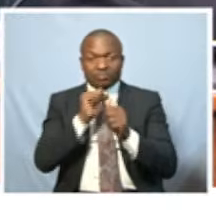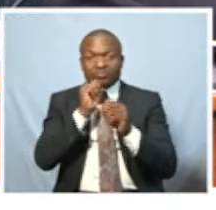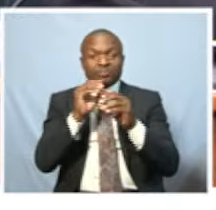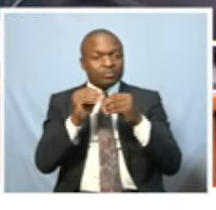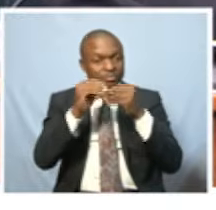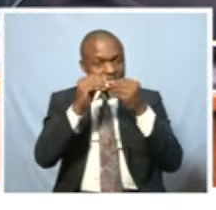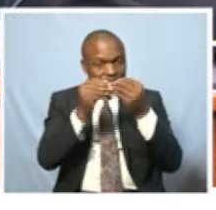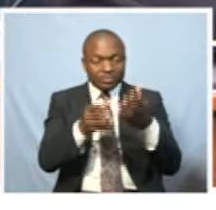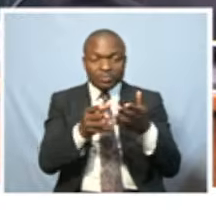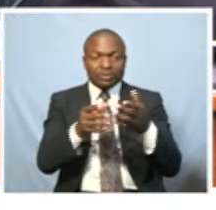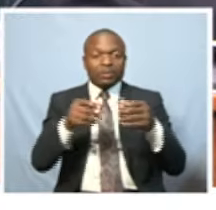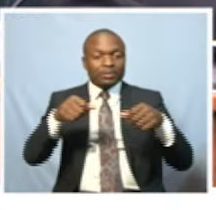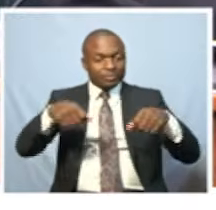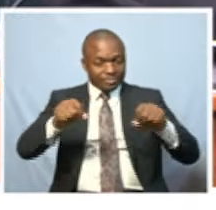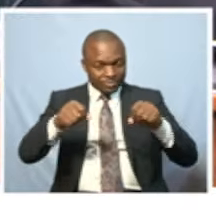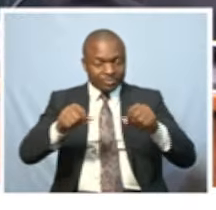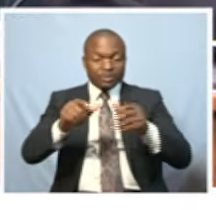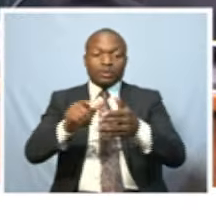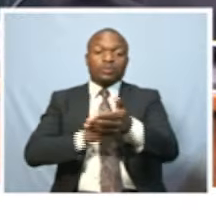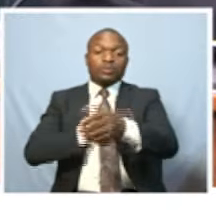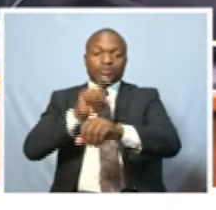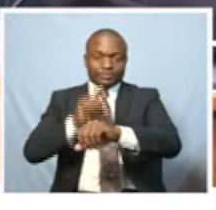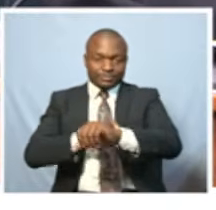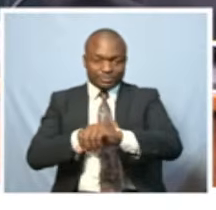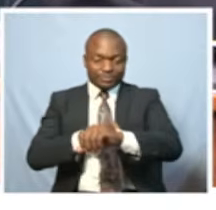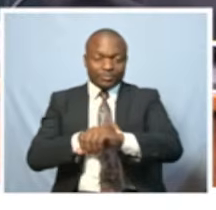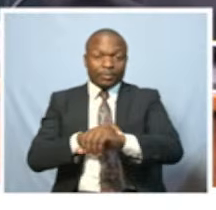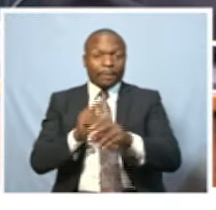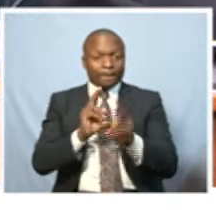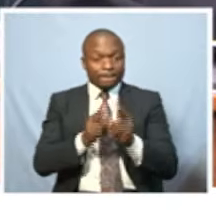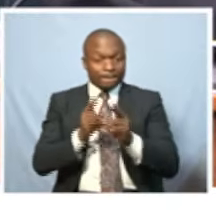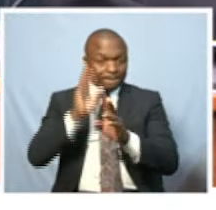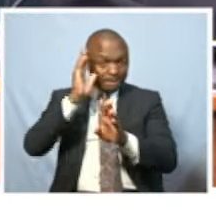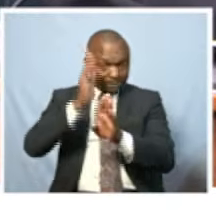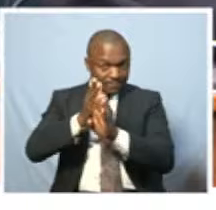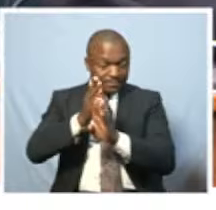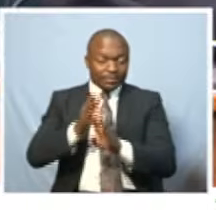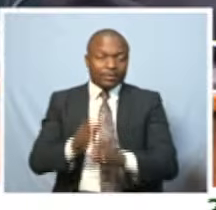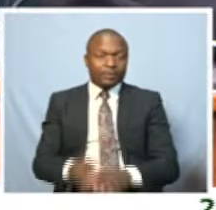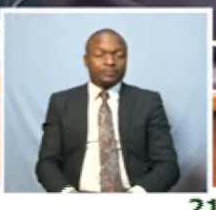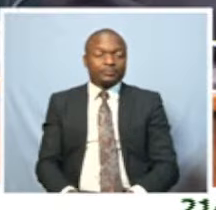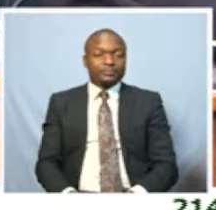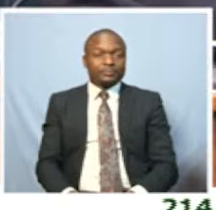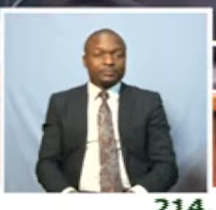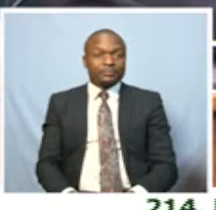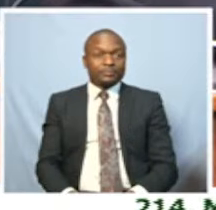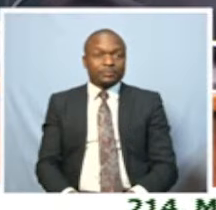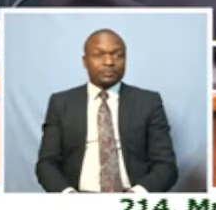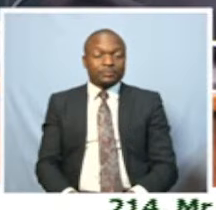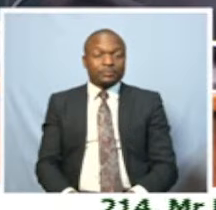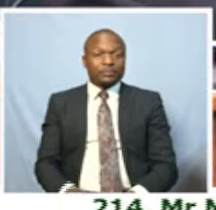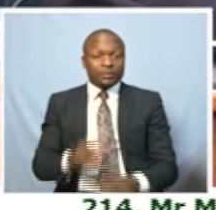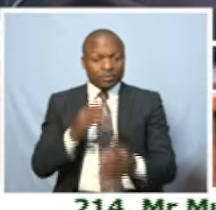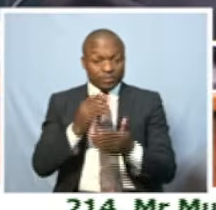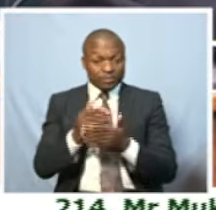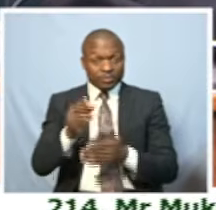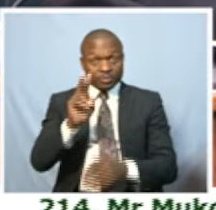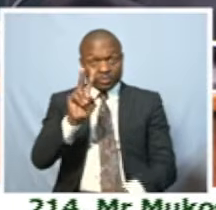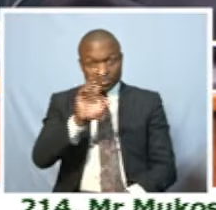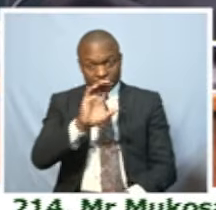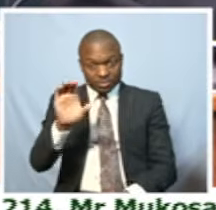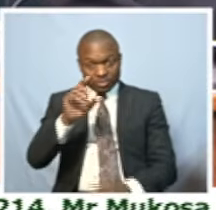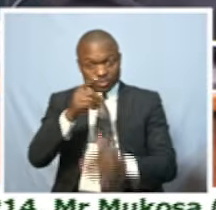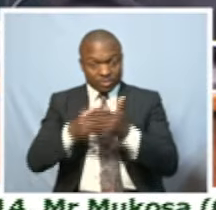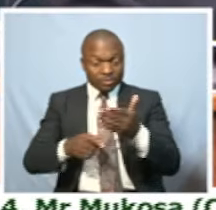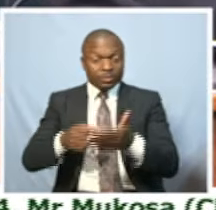given motorcycles for a very long period of time. So to answer directly, we are buying 200 because that is